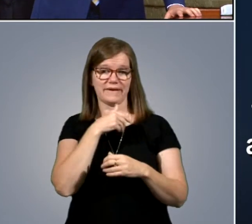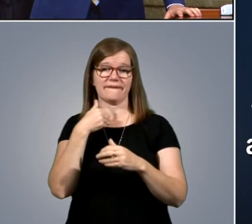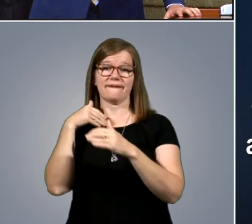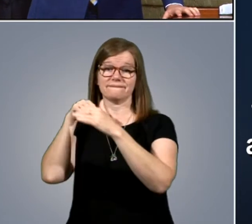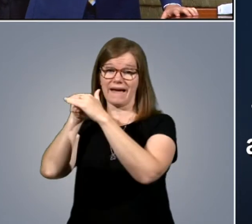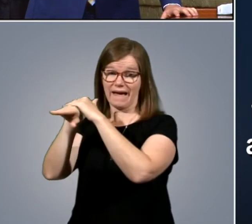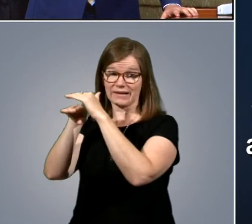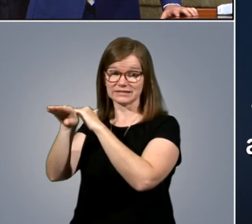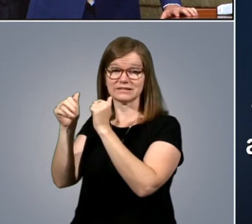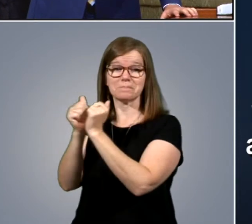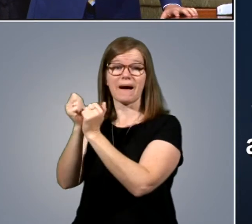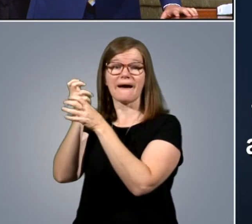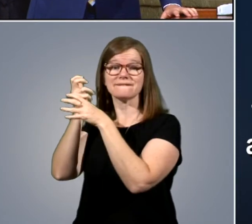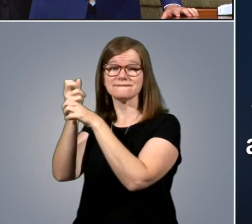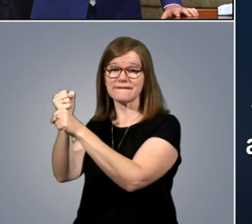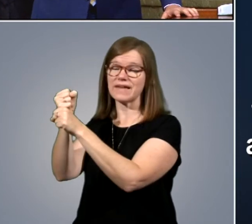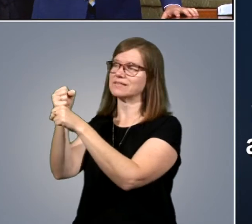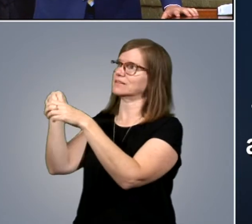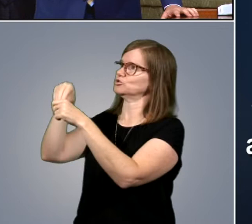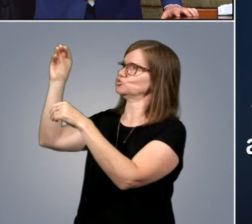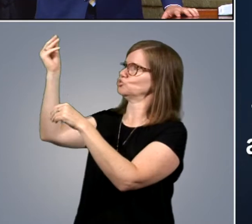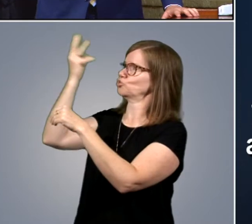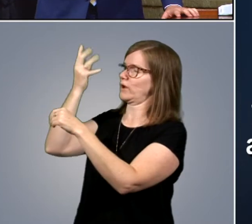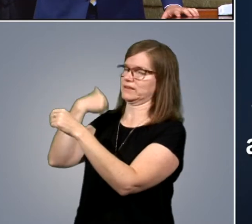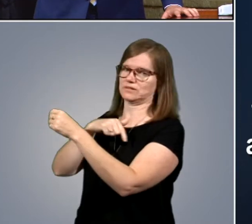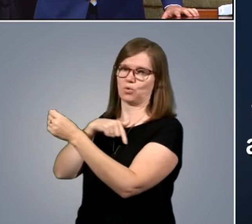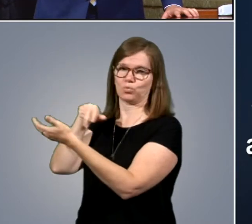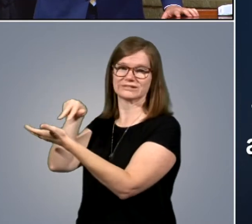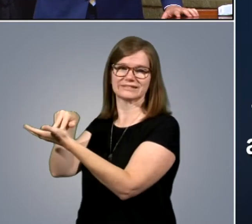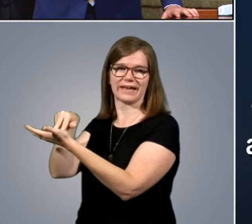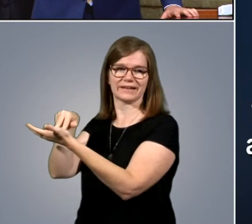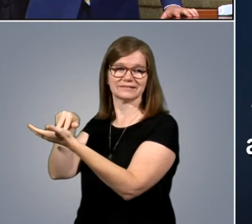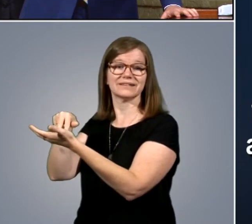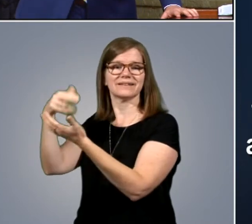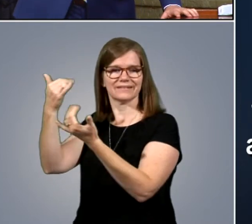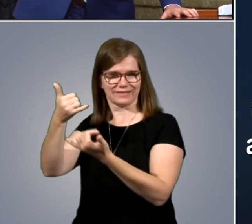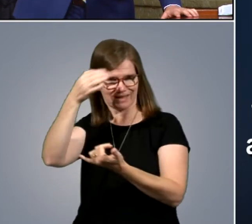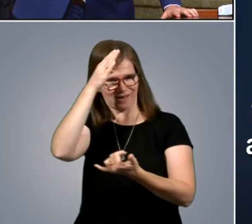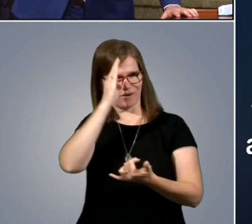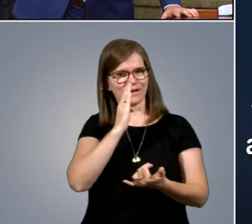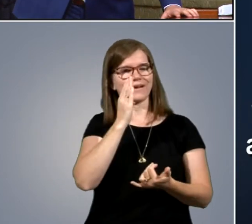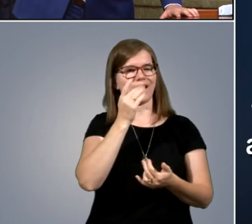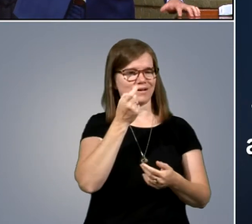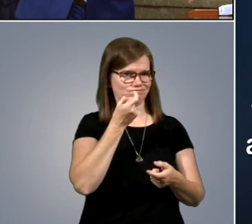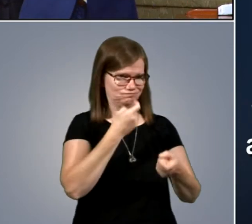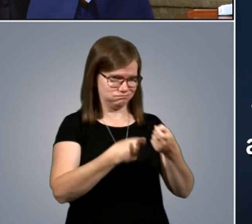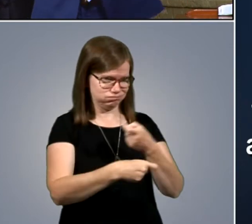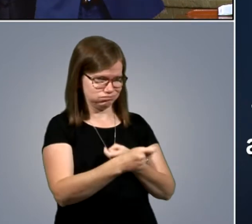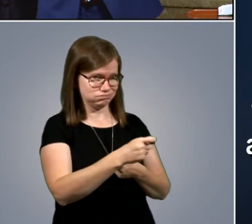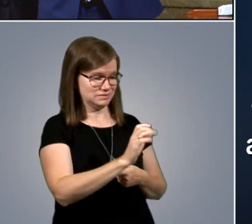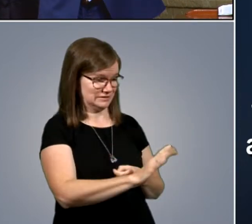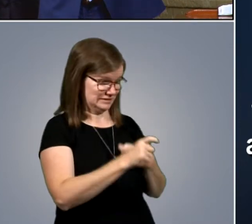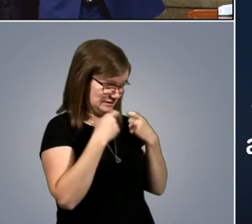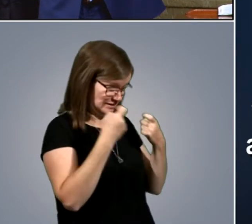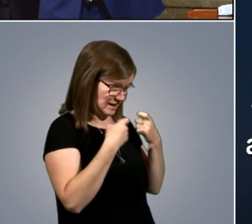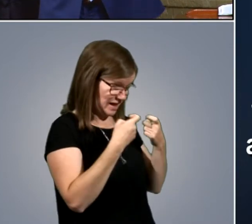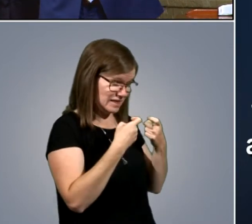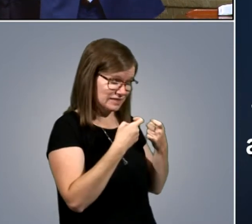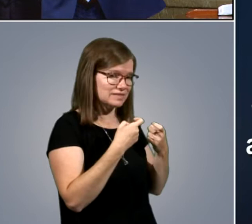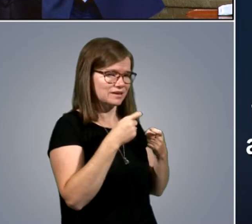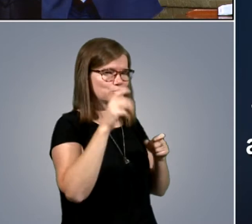by faith into the grace wherein we stand. That means now God exchanged my sin for his grace.